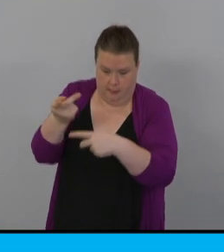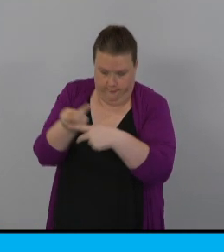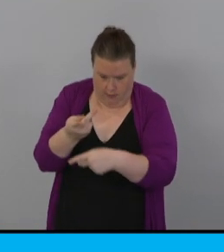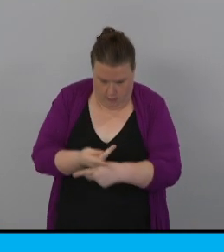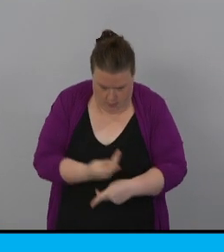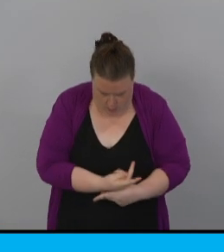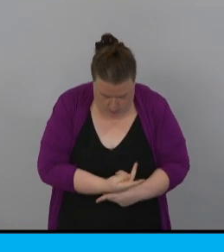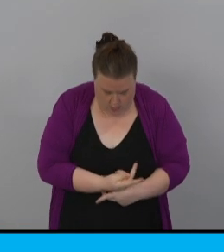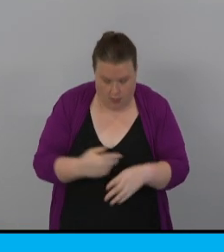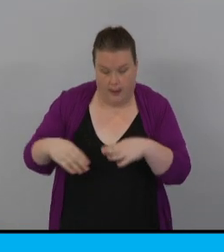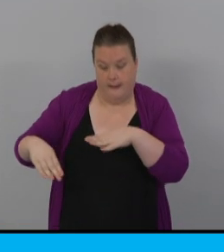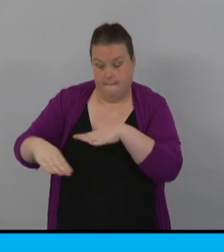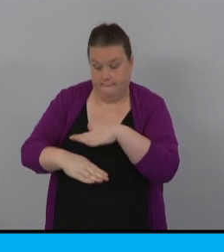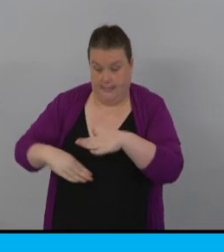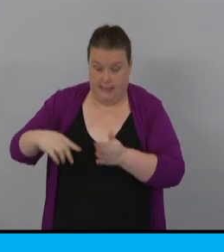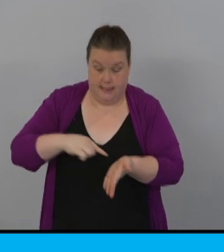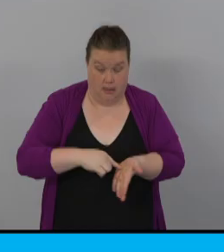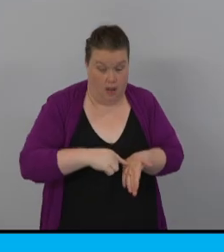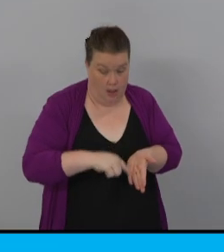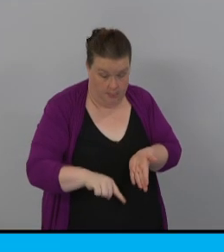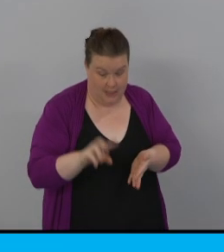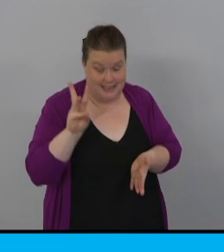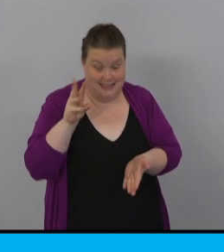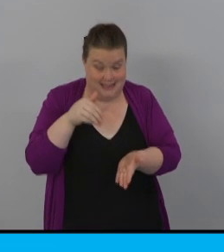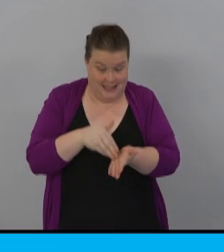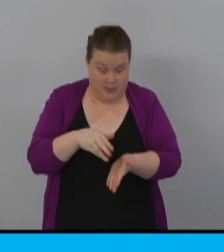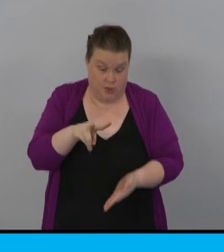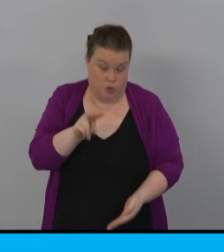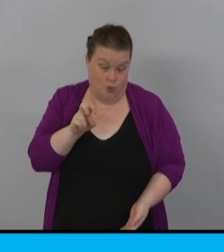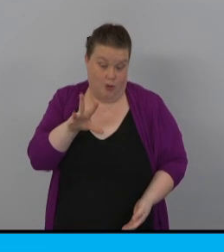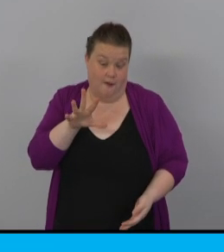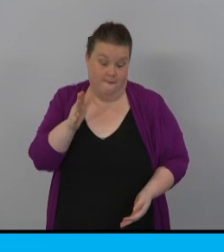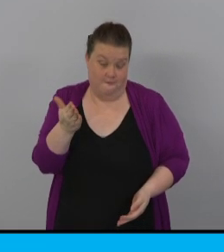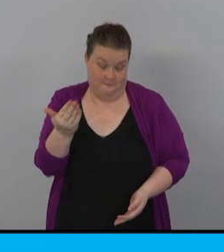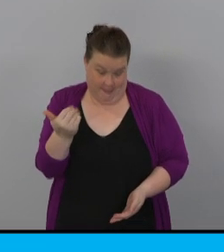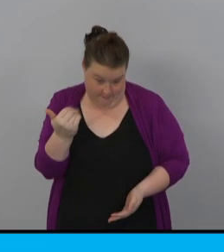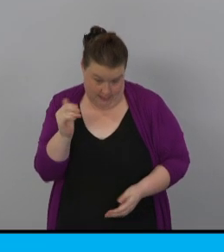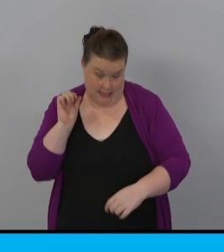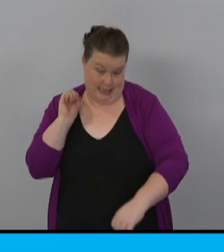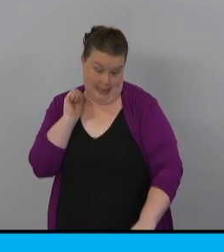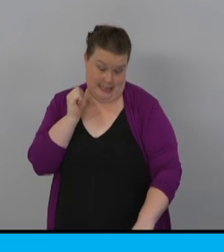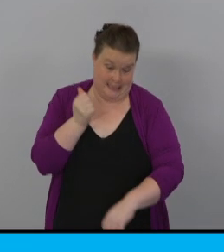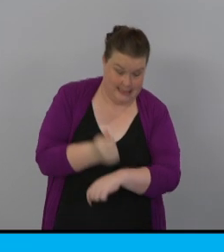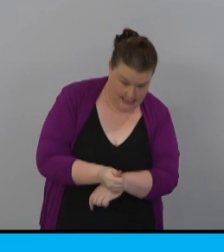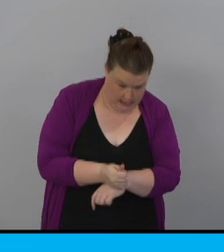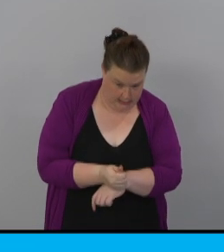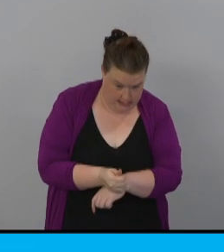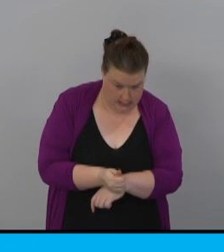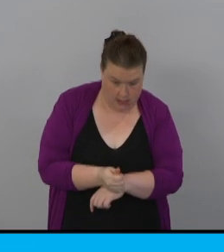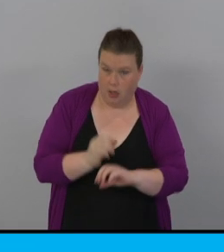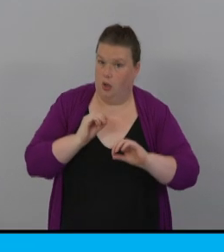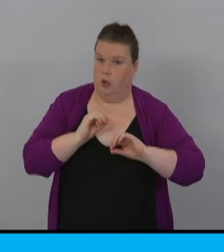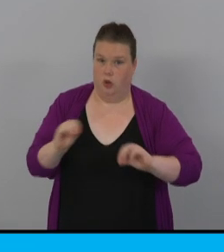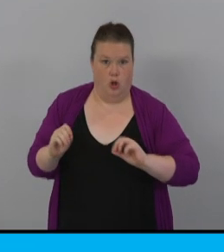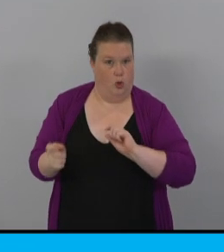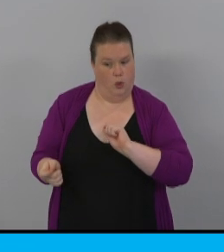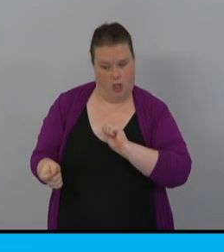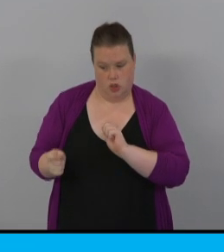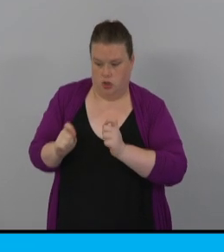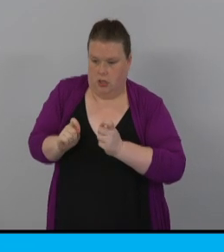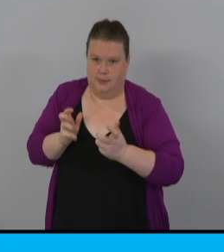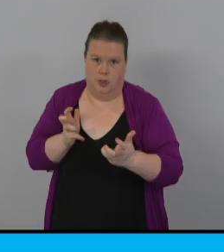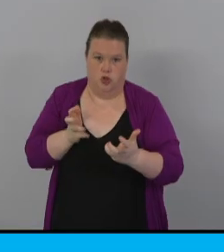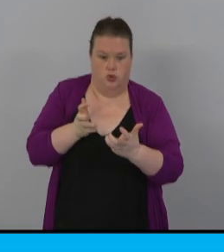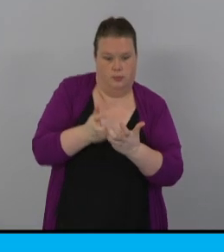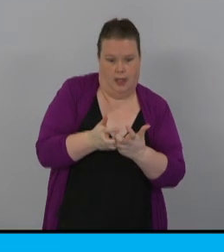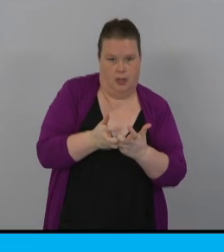is $6,215. It has been set for the biennium. There is no adjustment for inflation. The allotments